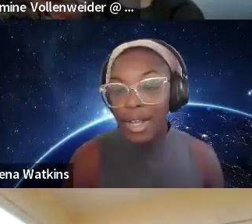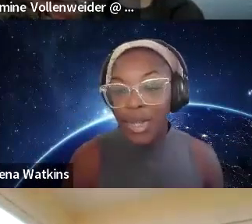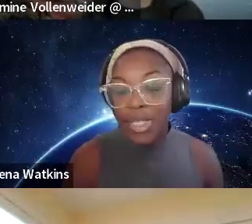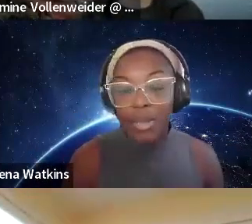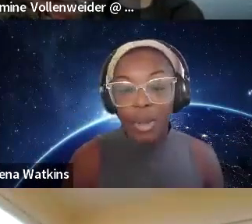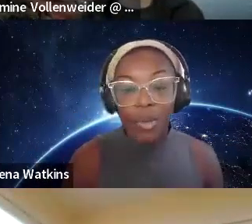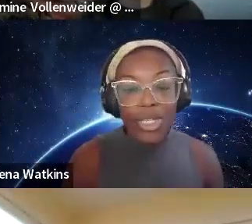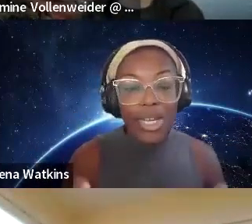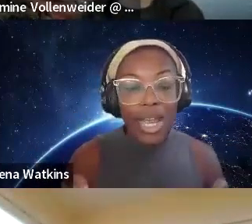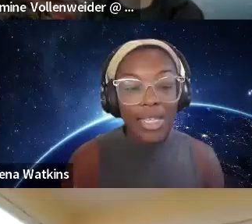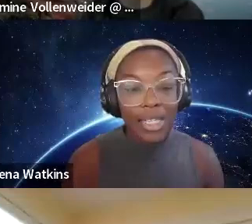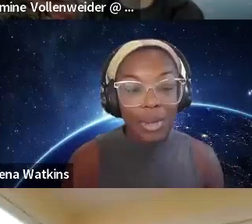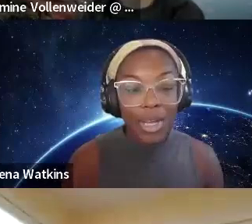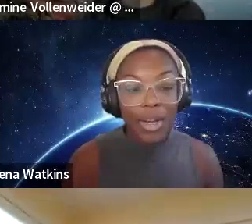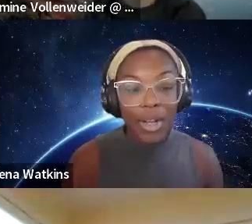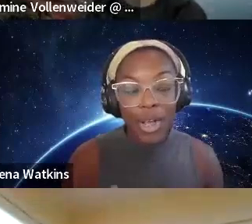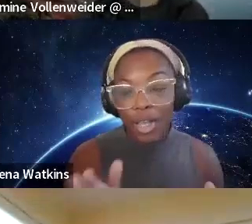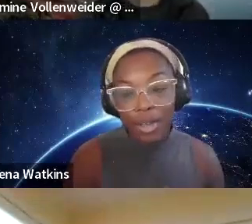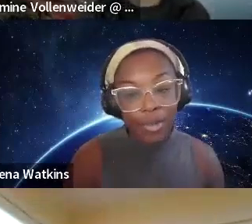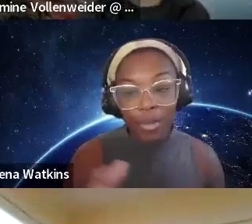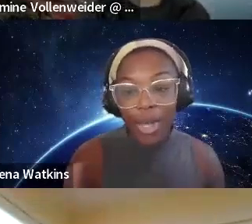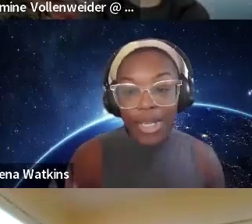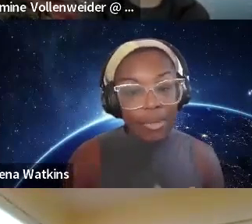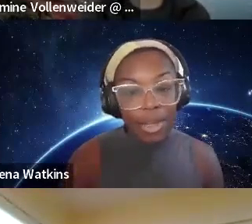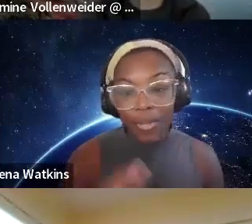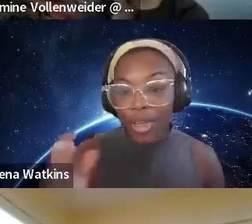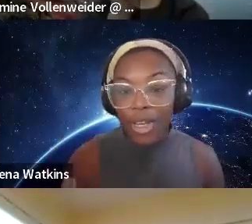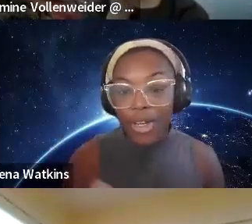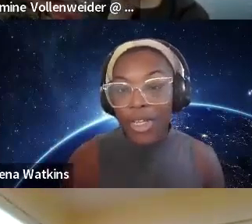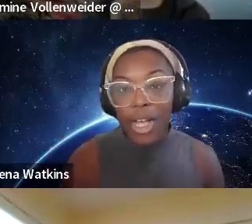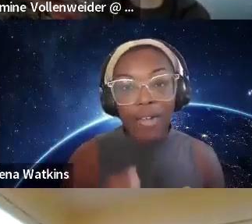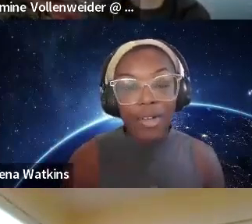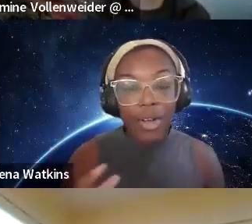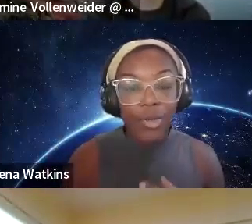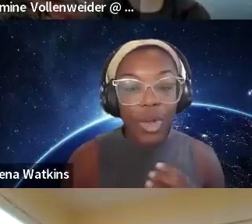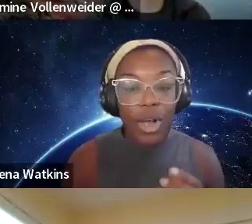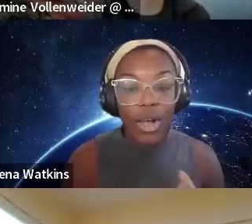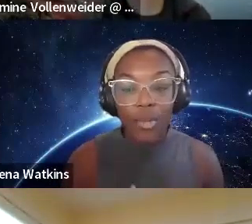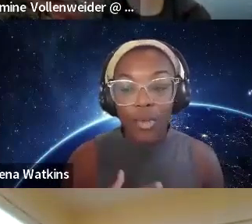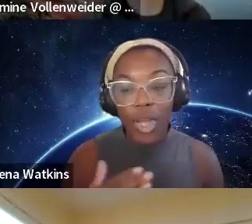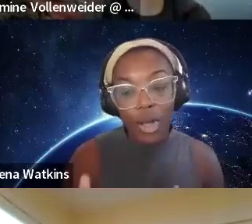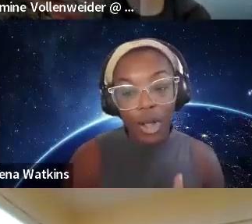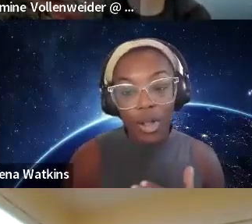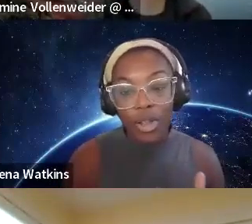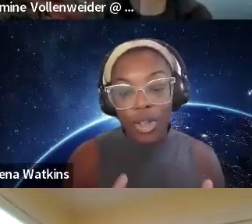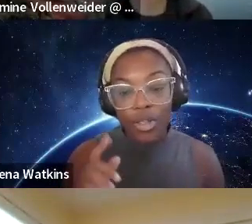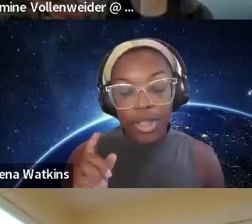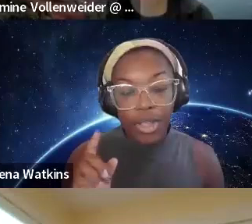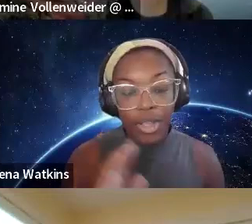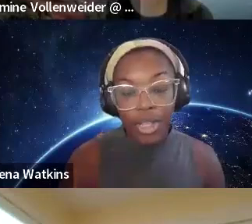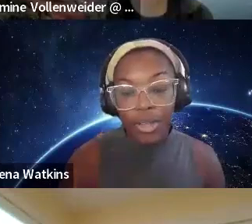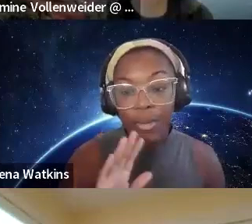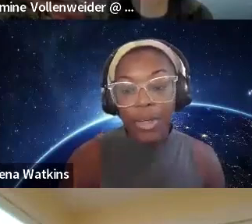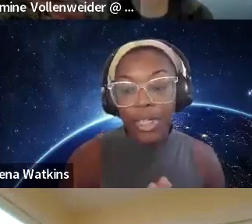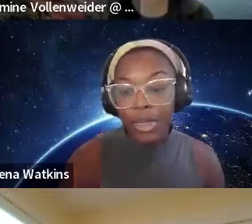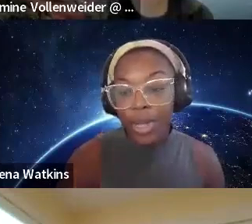And then we set them up with a tech access plan. It could be for months, it could be for years, however long we all,